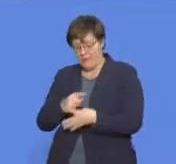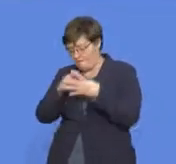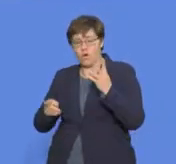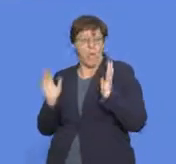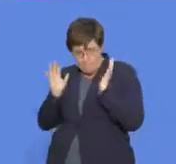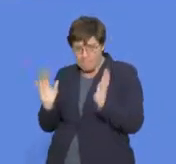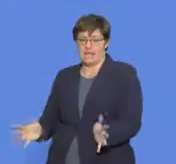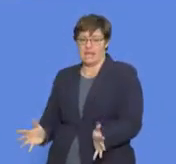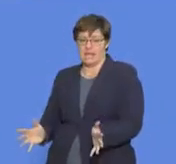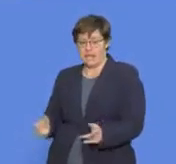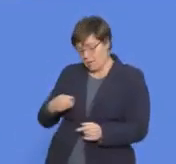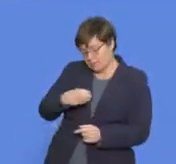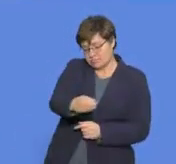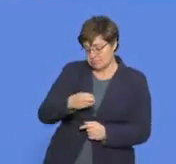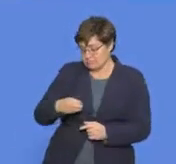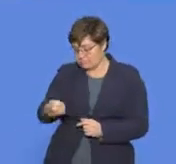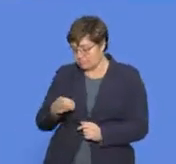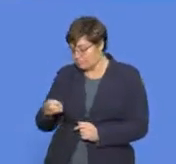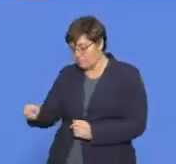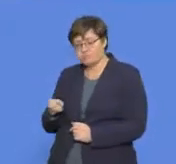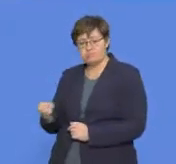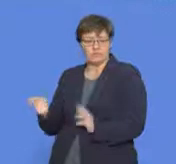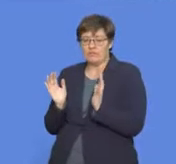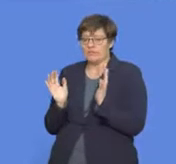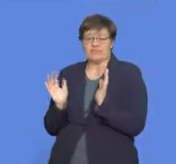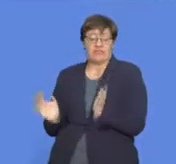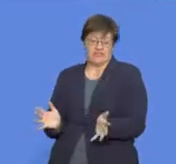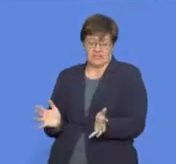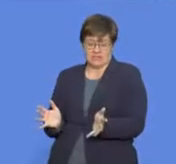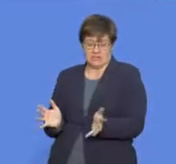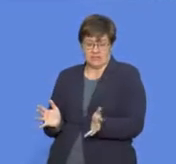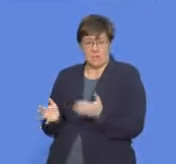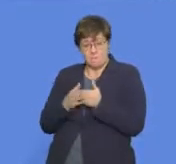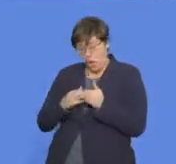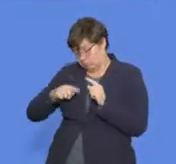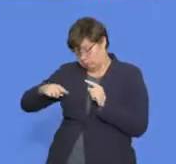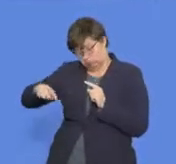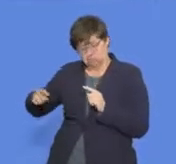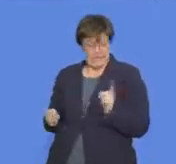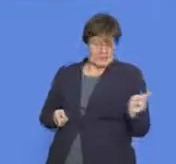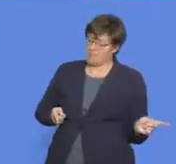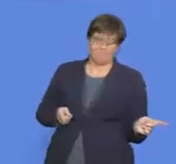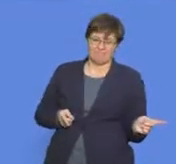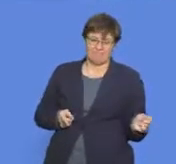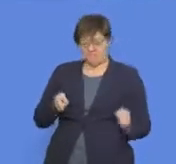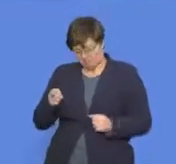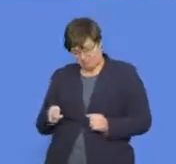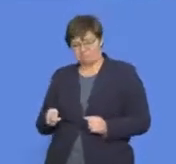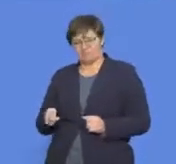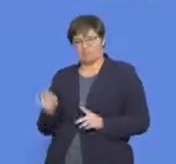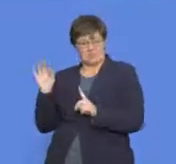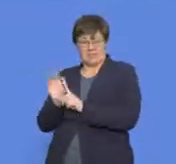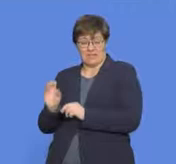those characteristics that place organisms into specific categories, like we see in blood groups.